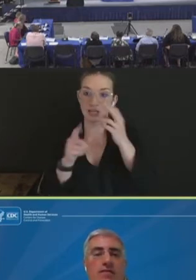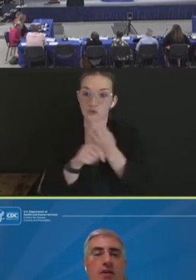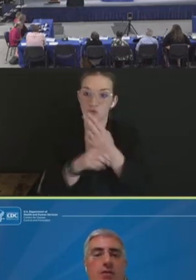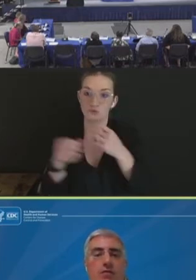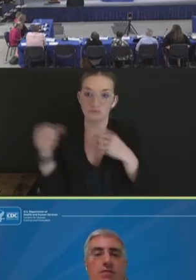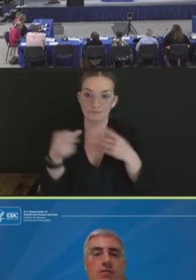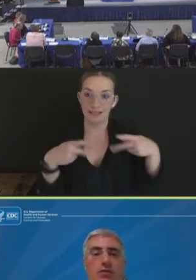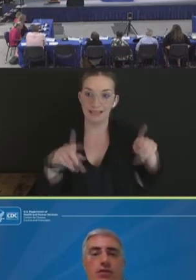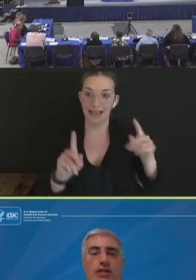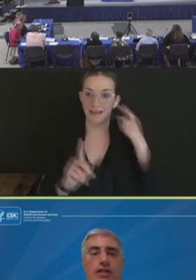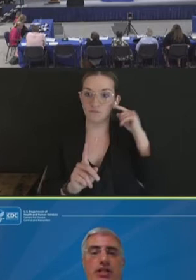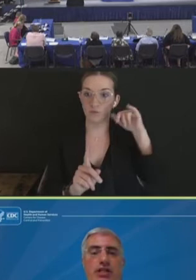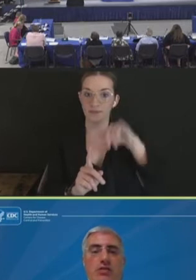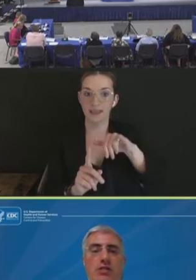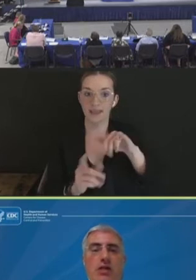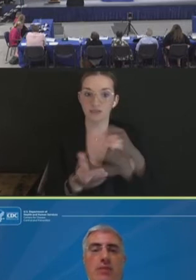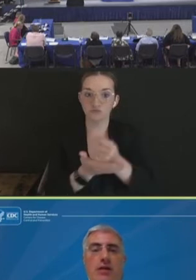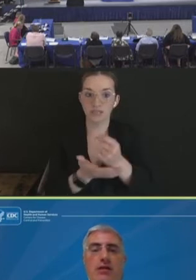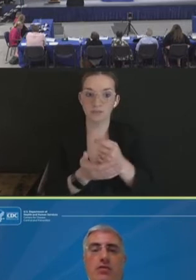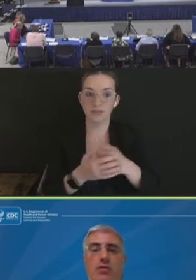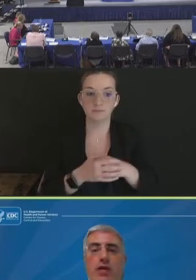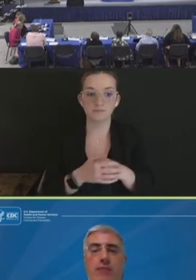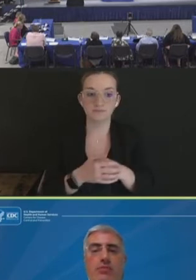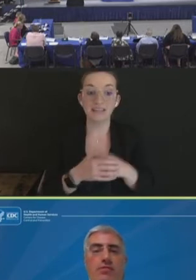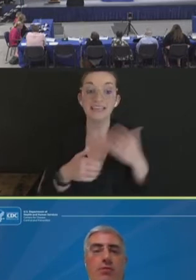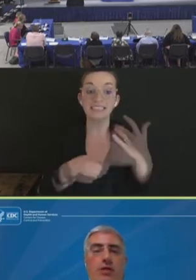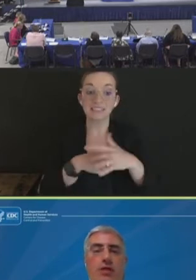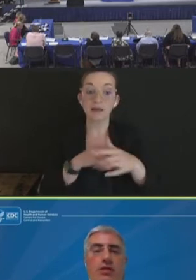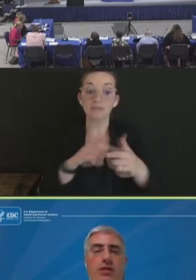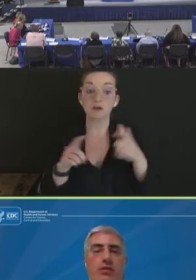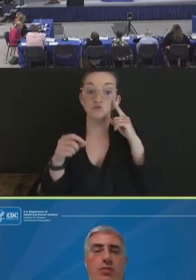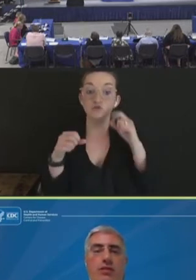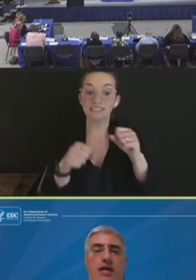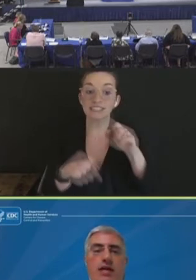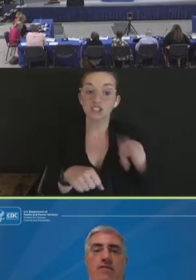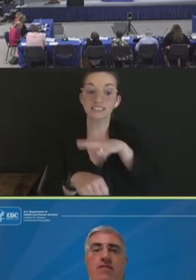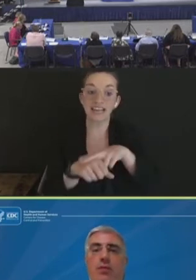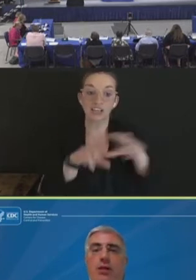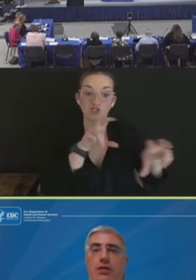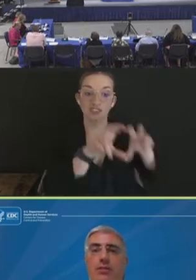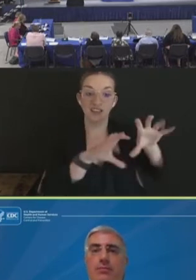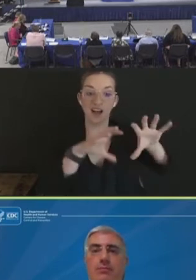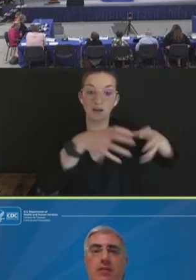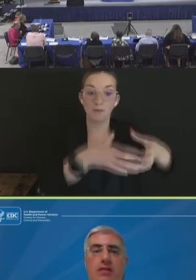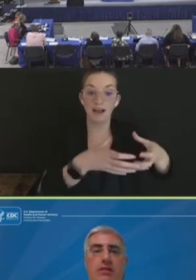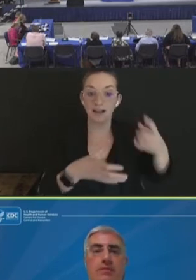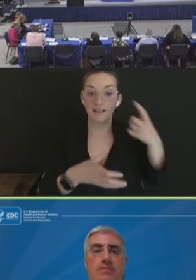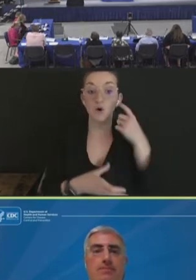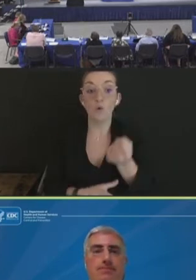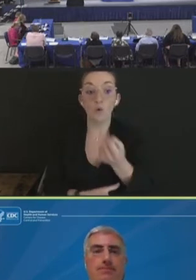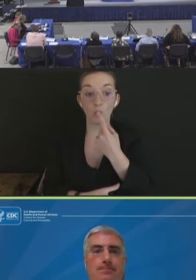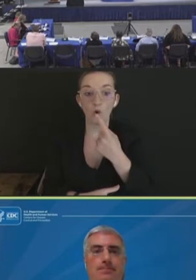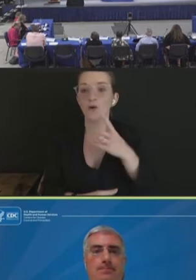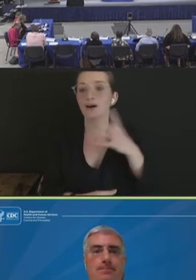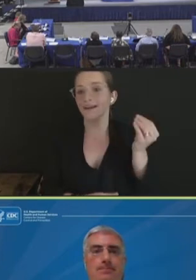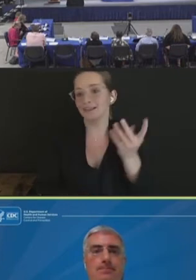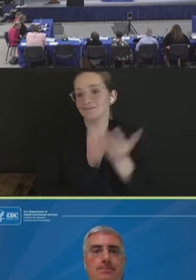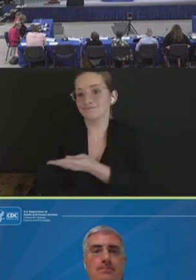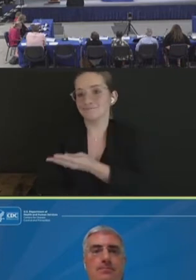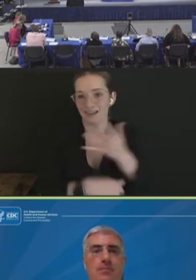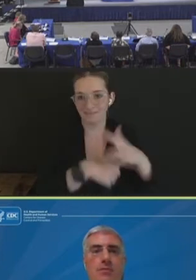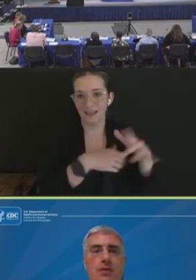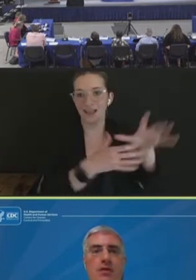currently available from the Strategic National Stockpile as an oral capsule formulation as well as the IV formulation. Next slide.